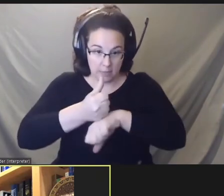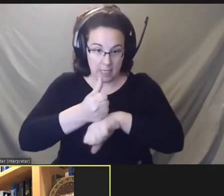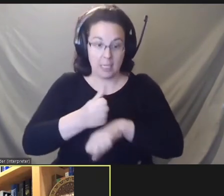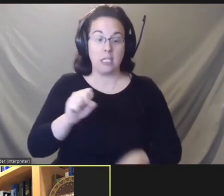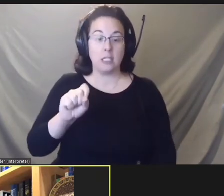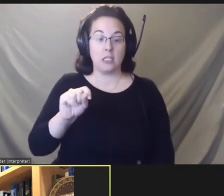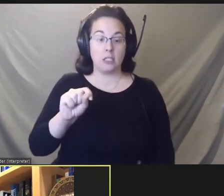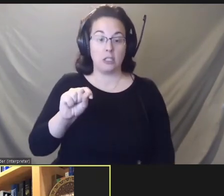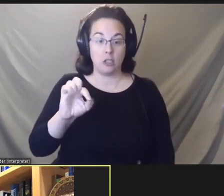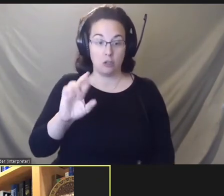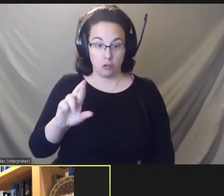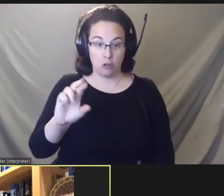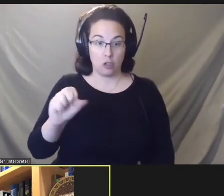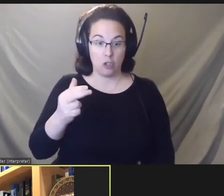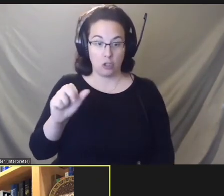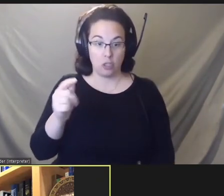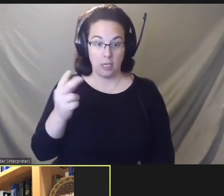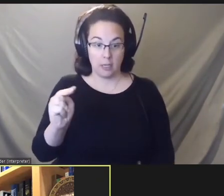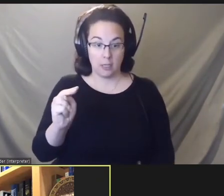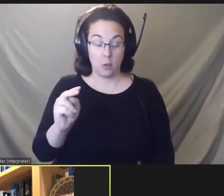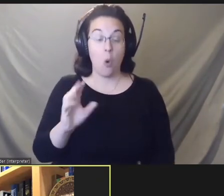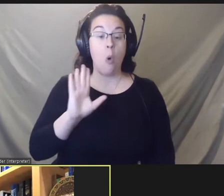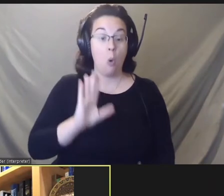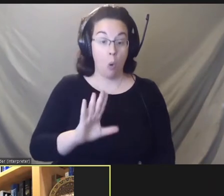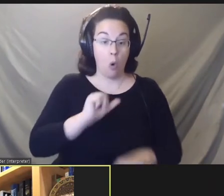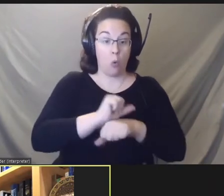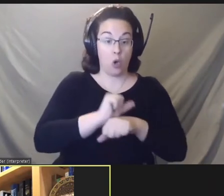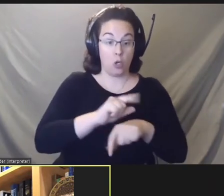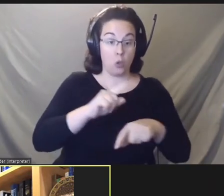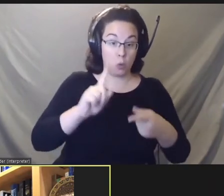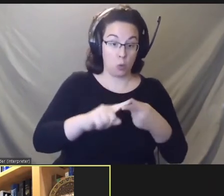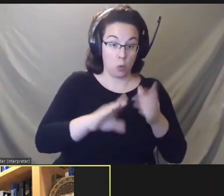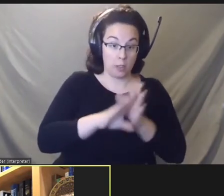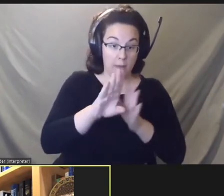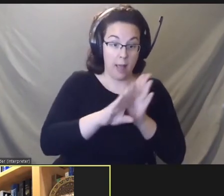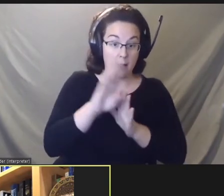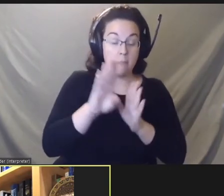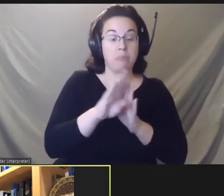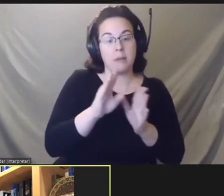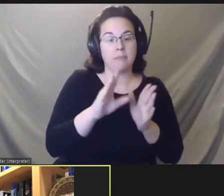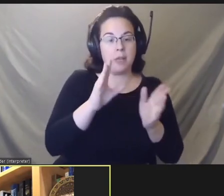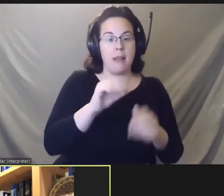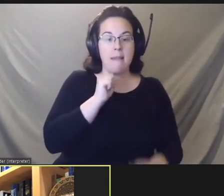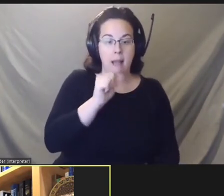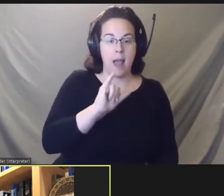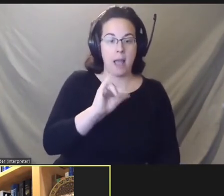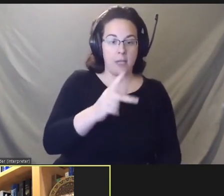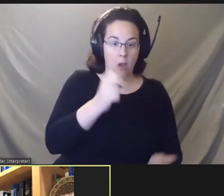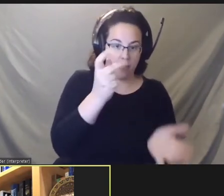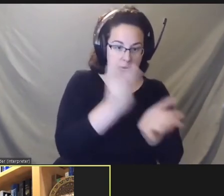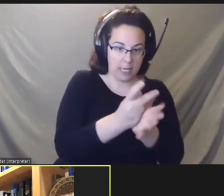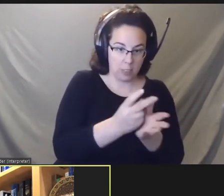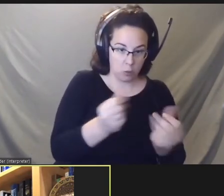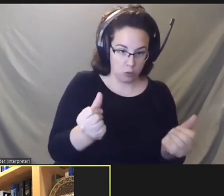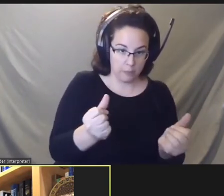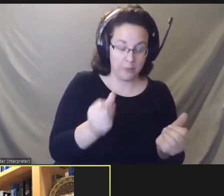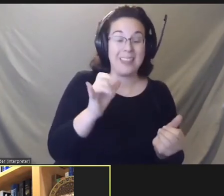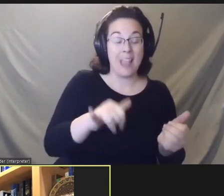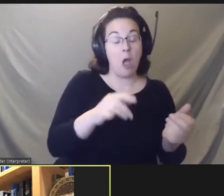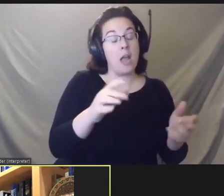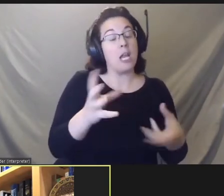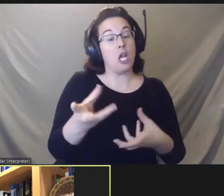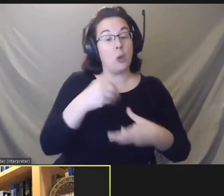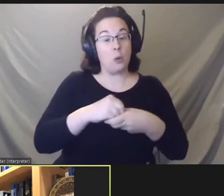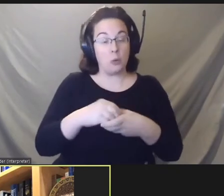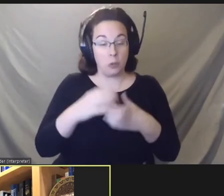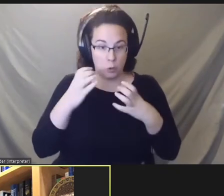STIR-SHAKEN, or work to develop a non-IP authentication solution. It would also enact pro-consumer provisions of